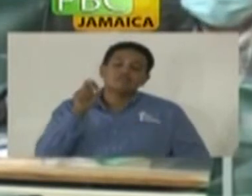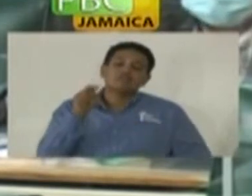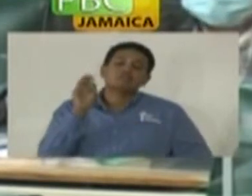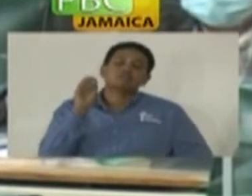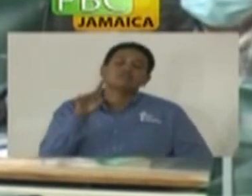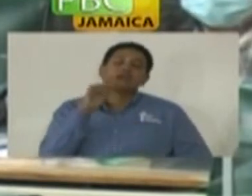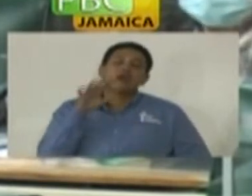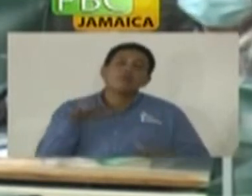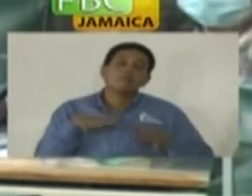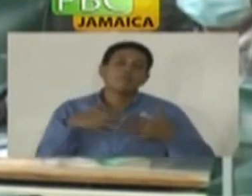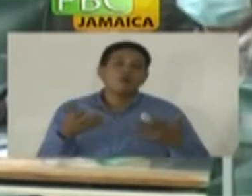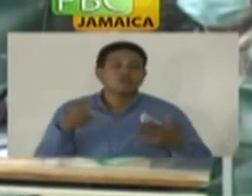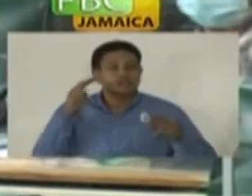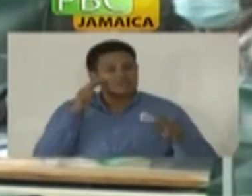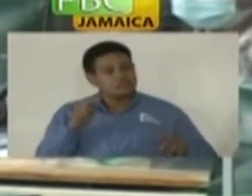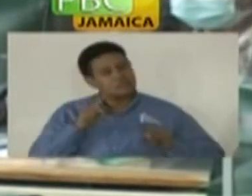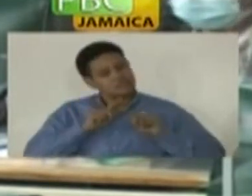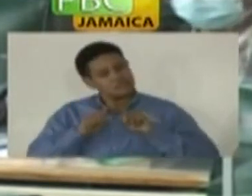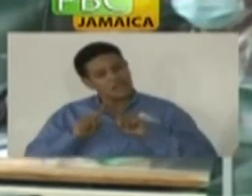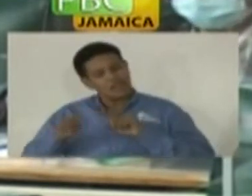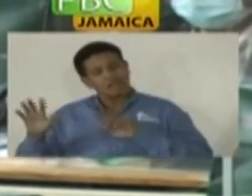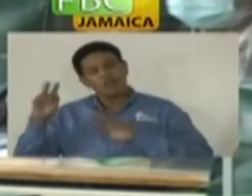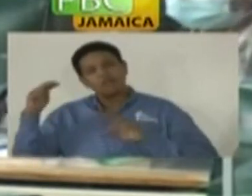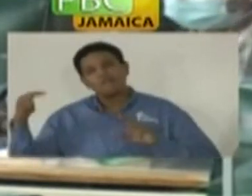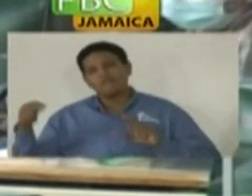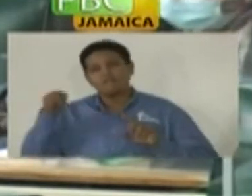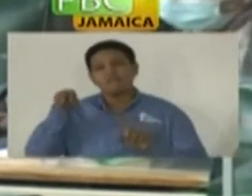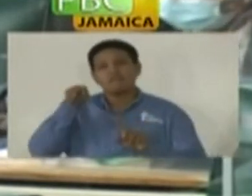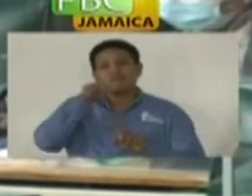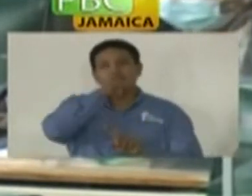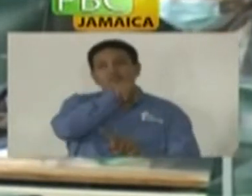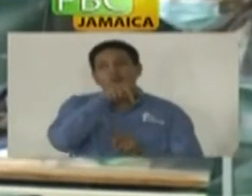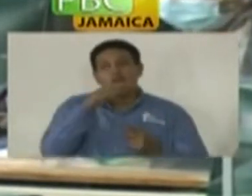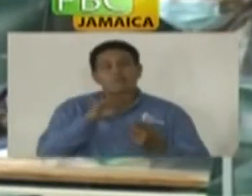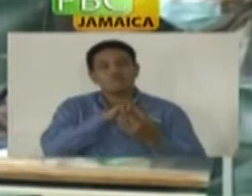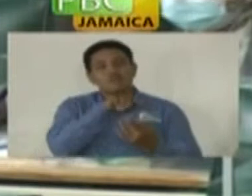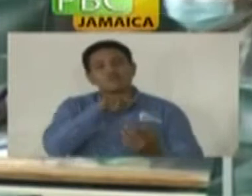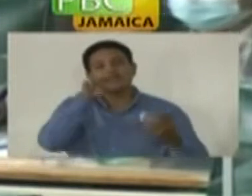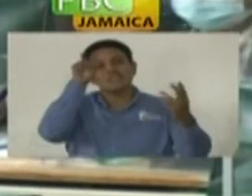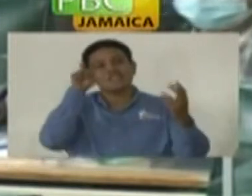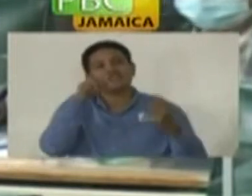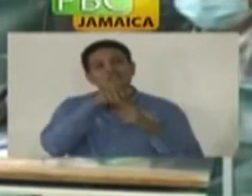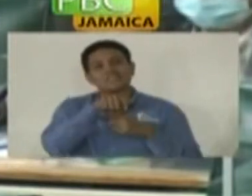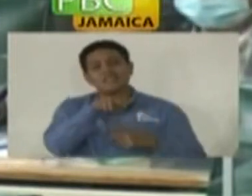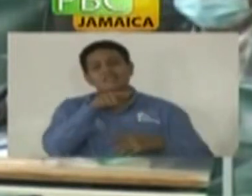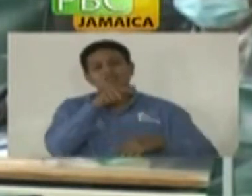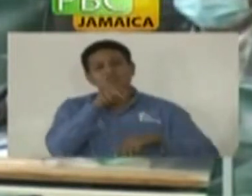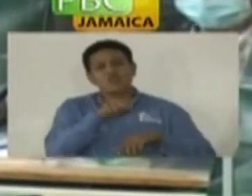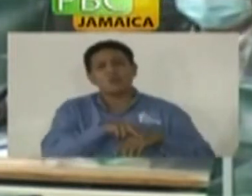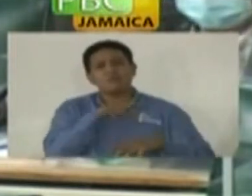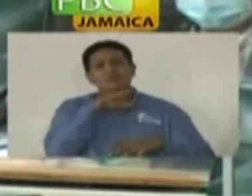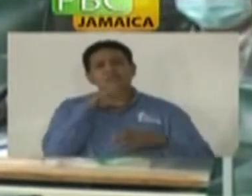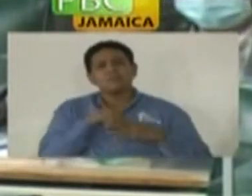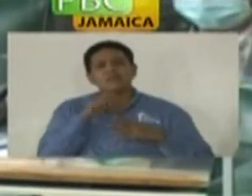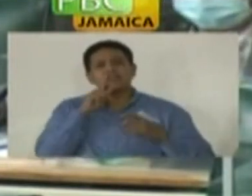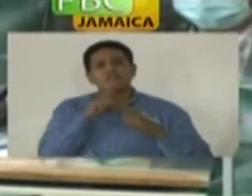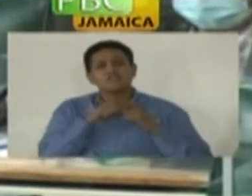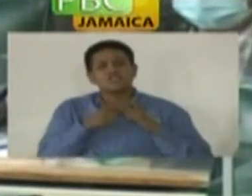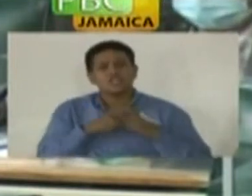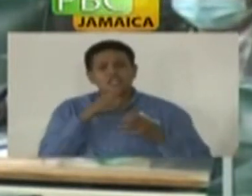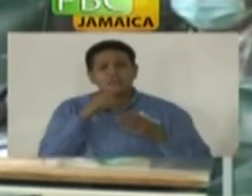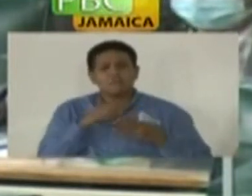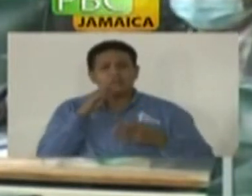as much as there are differing views and perspectives on this matter, that is normal. That's a part of change. It's a part